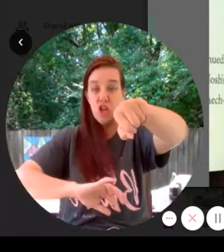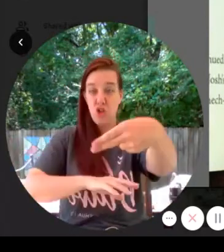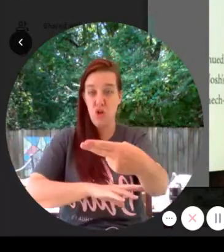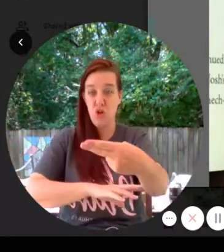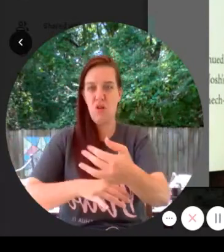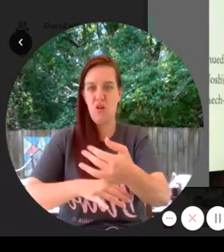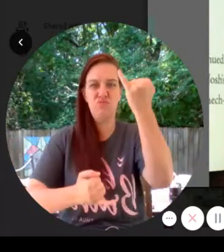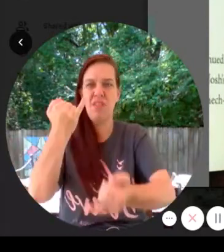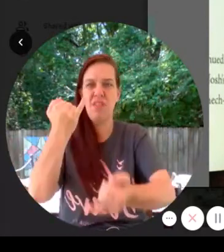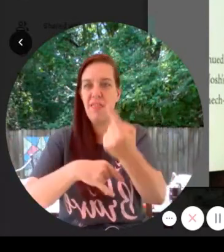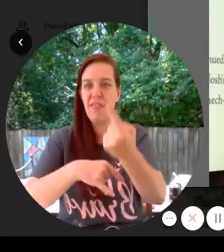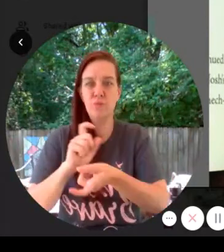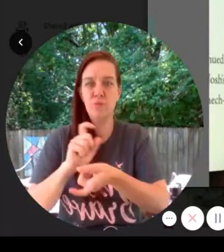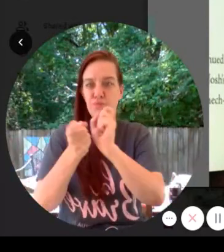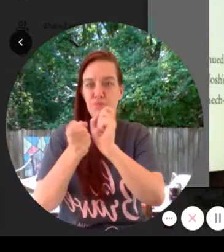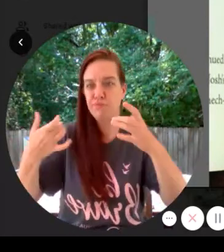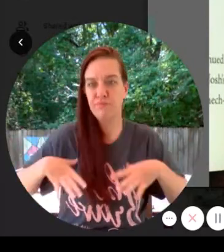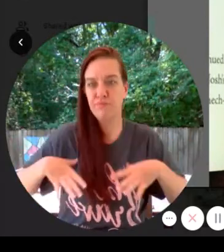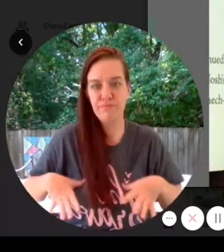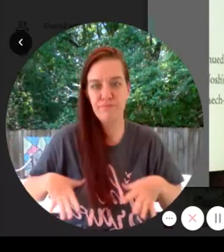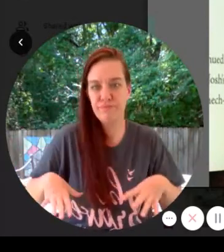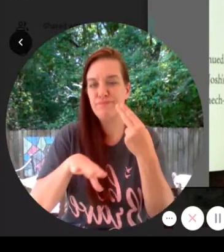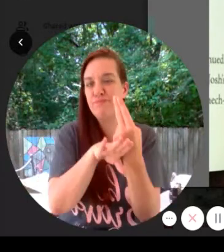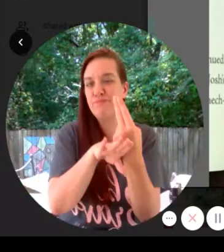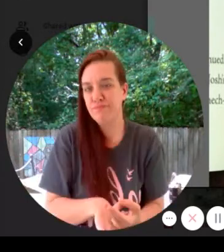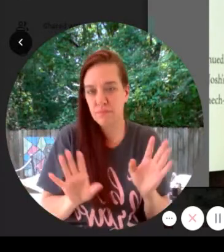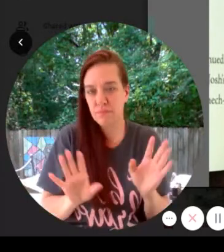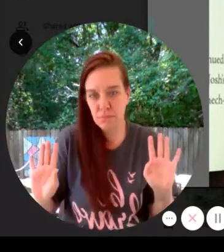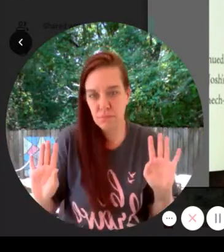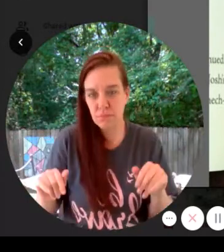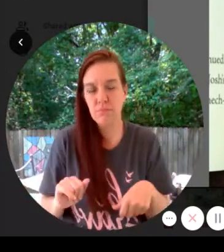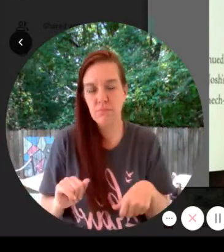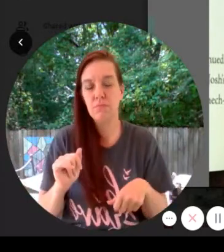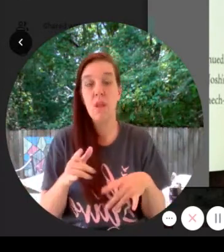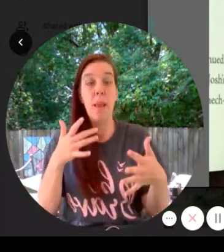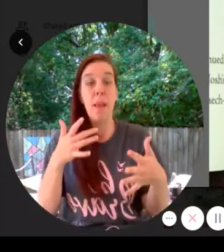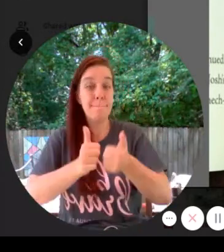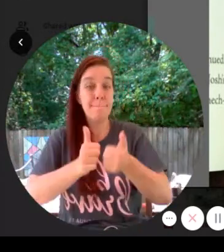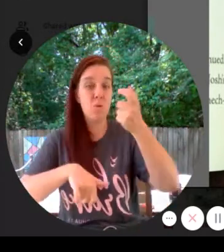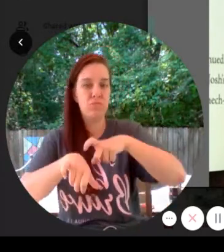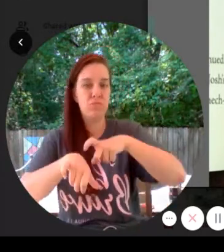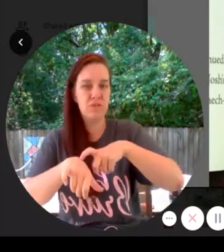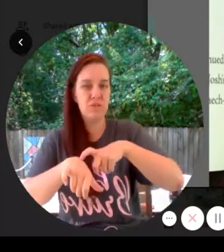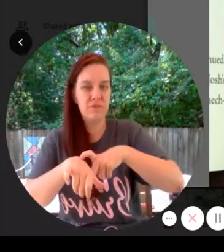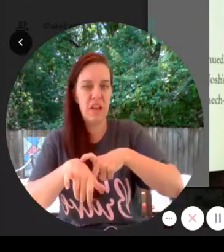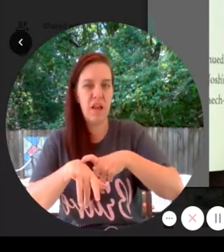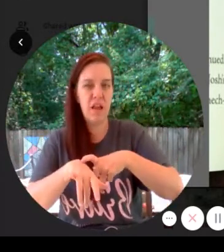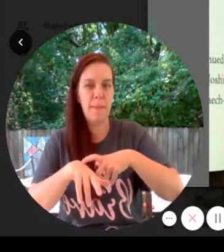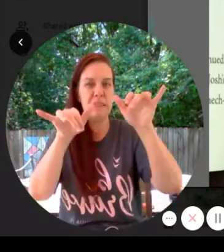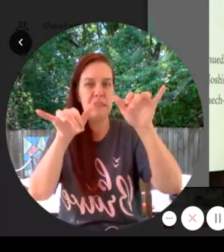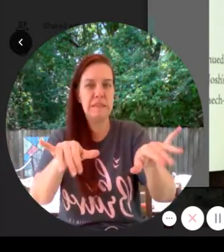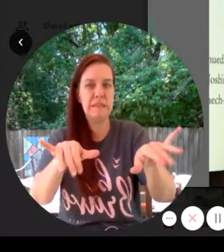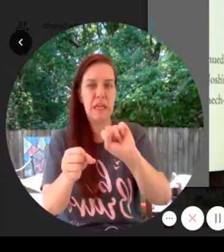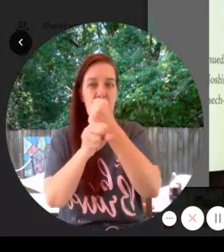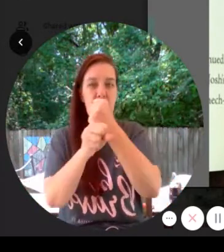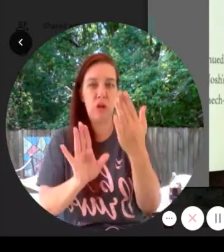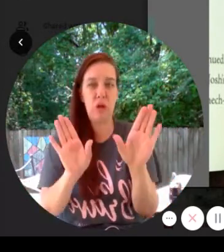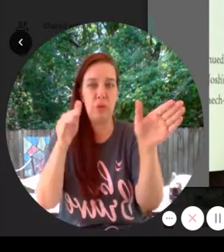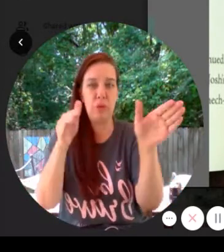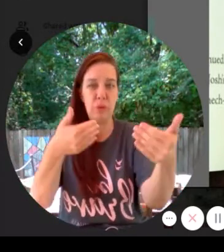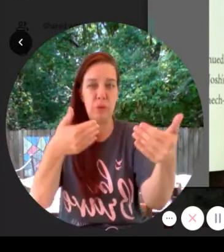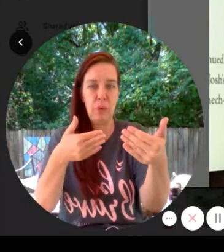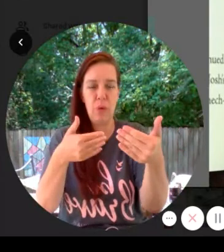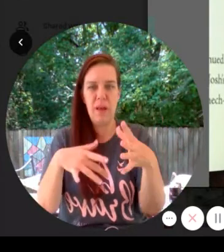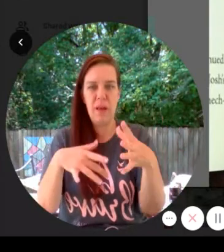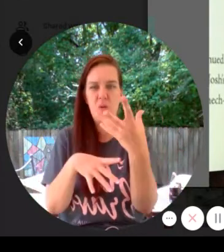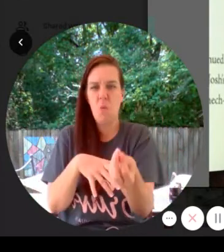change, as usual. He spent most of his time in the locker room throwing wet paper